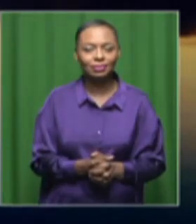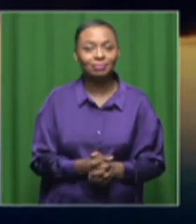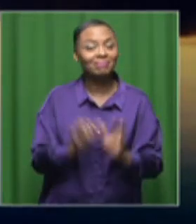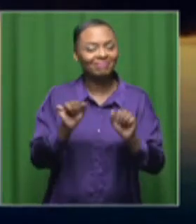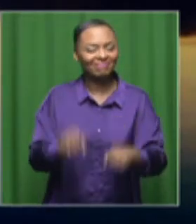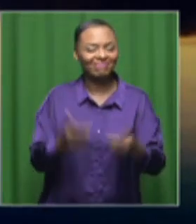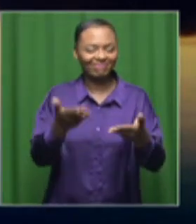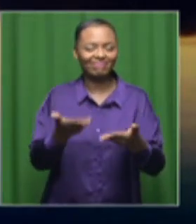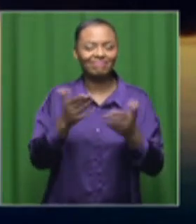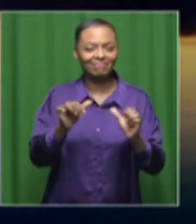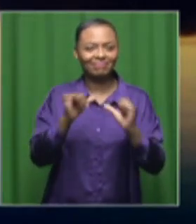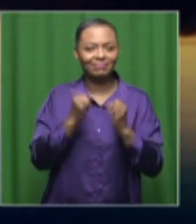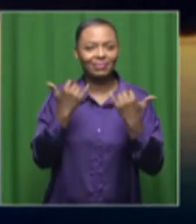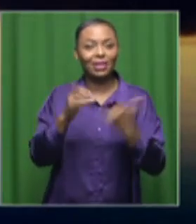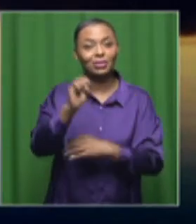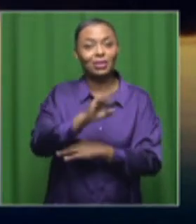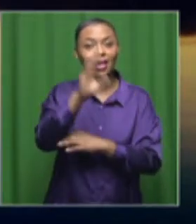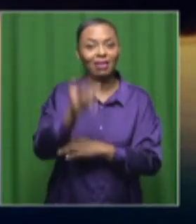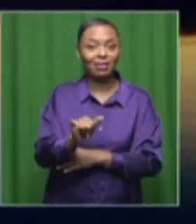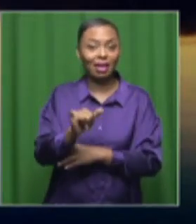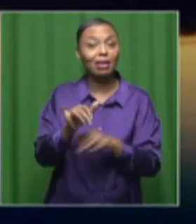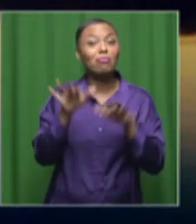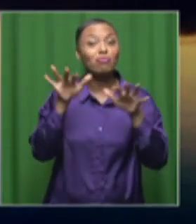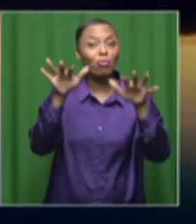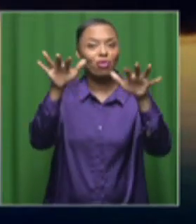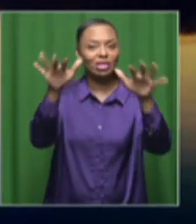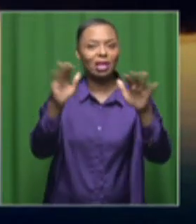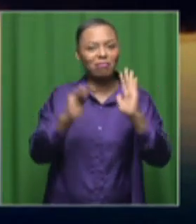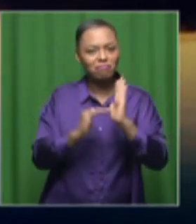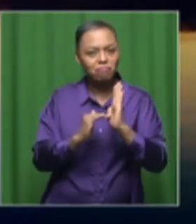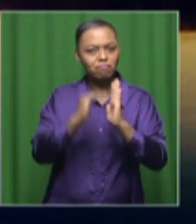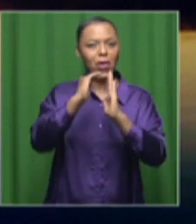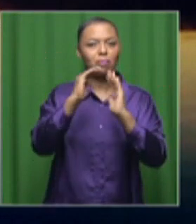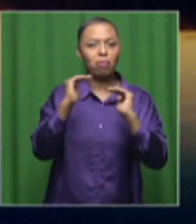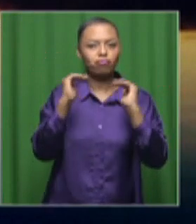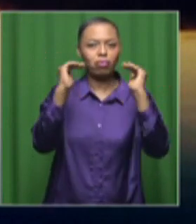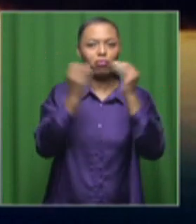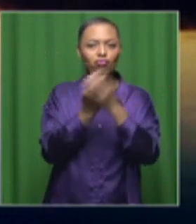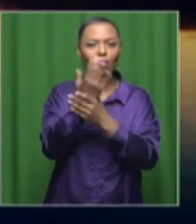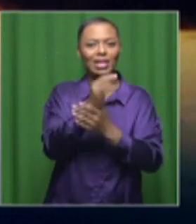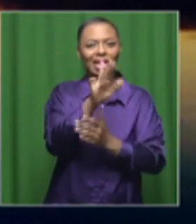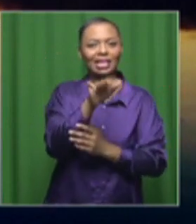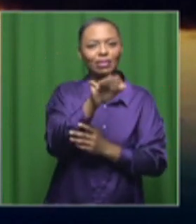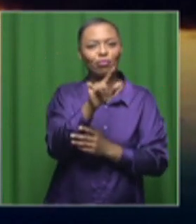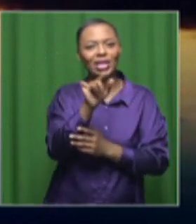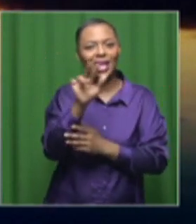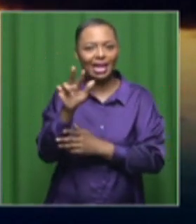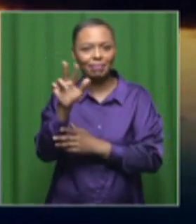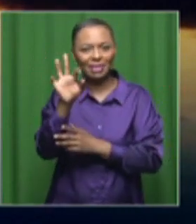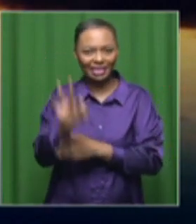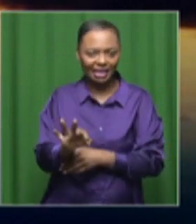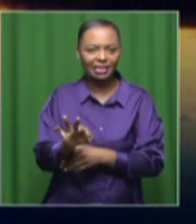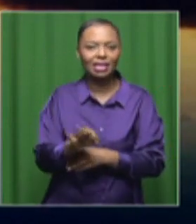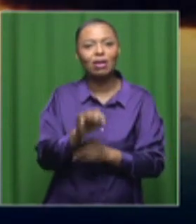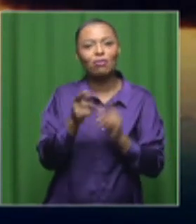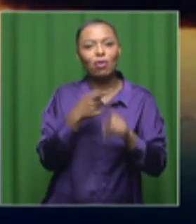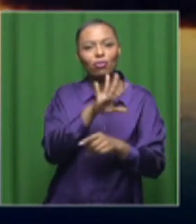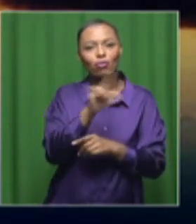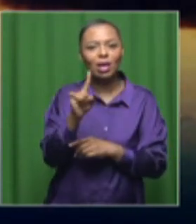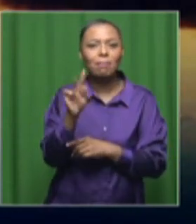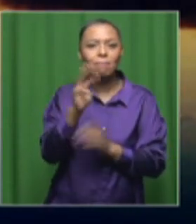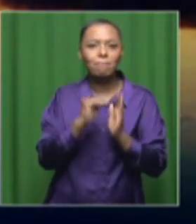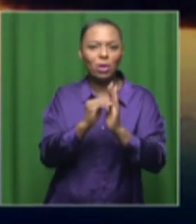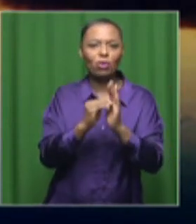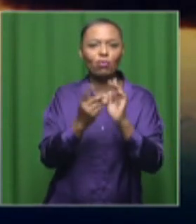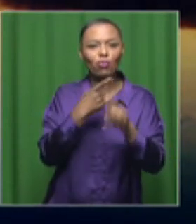Welcome back. Now, the South African population has grown by 19.8% from 51 million in 2011 to